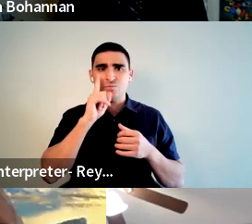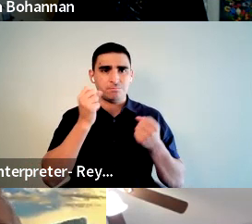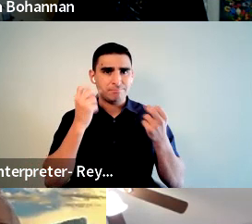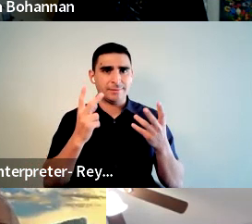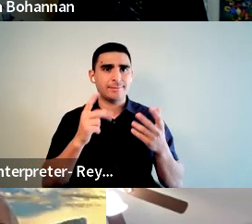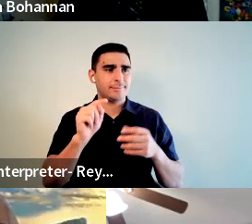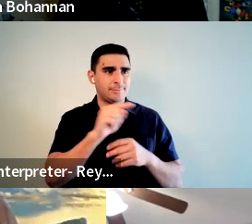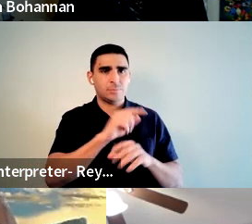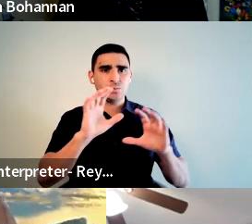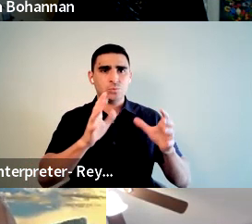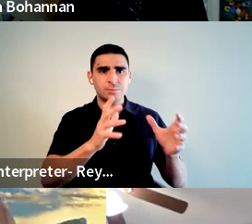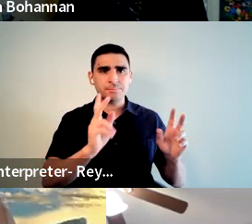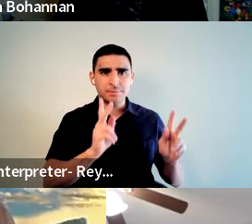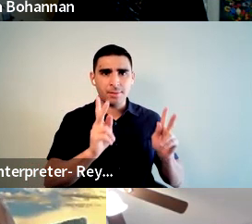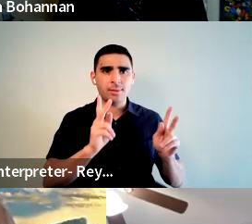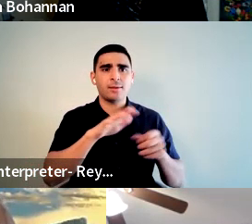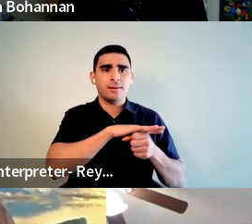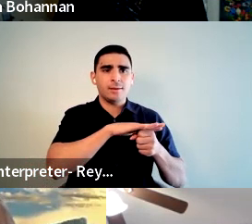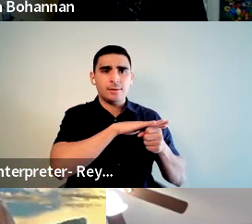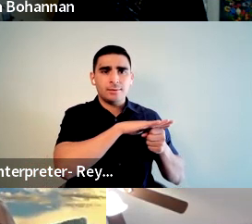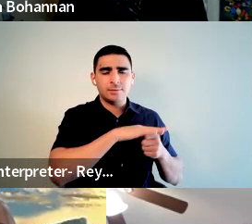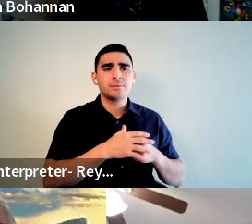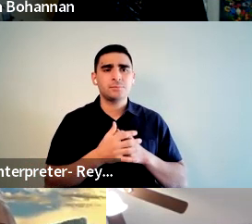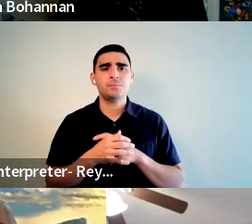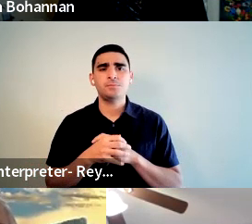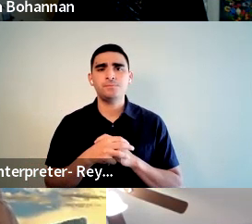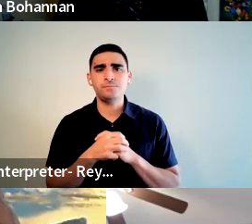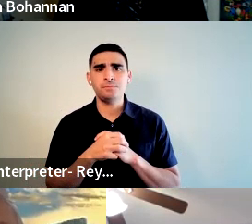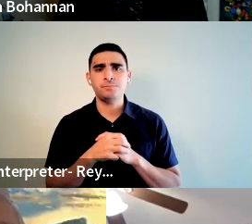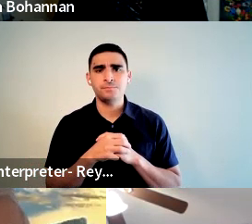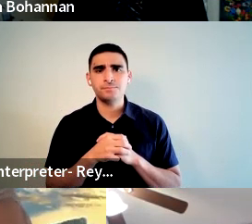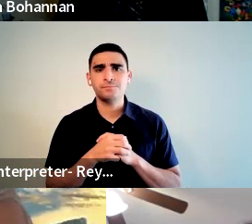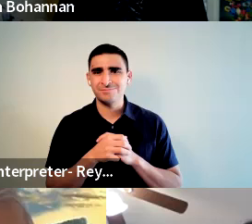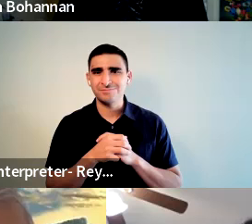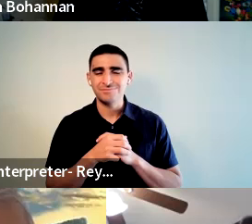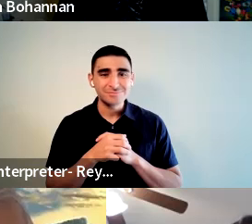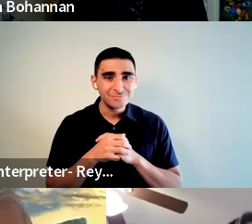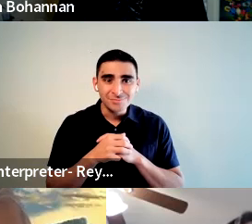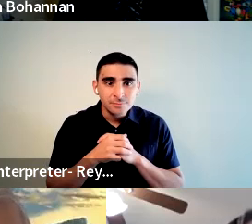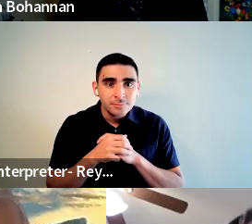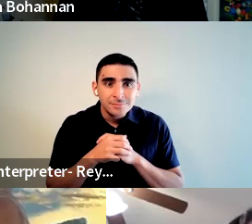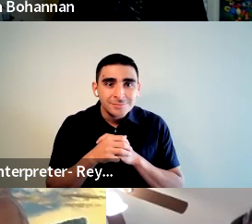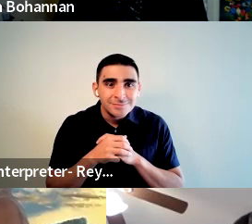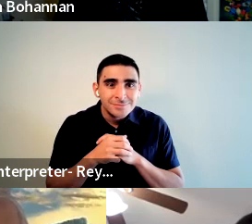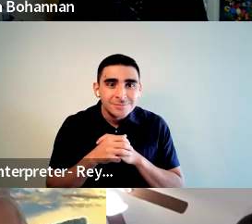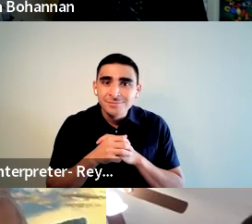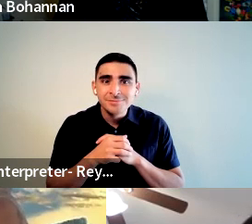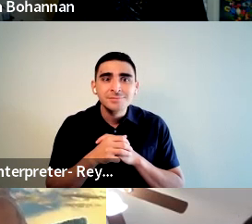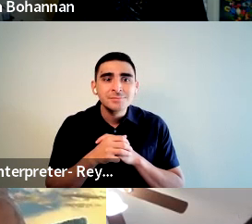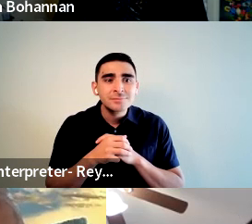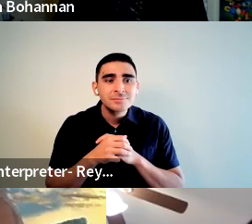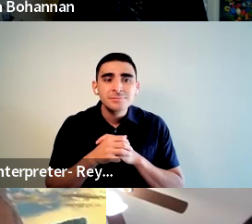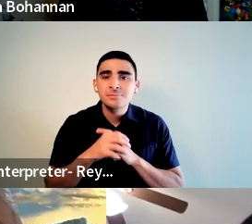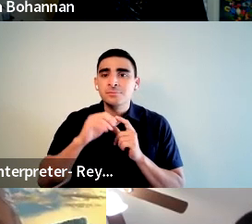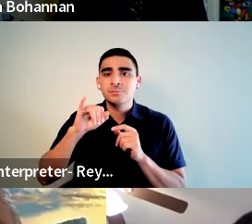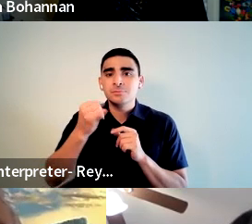and populations. Yeah, that's a great example as well. And I'm done, Tucker. Katrina. Oh, sorry, Katrina. This is